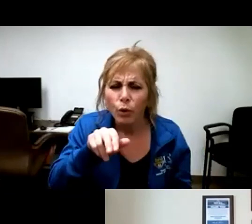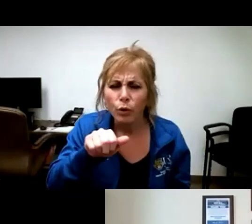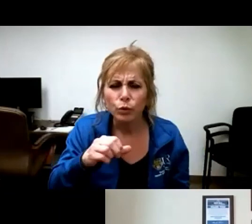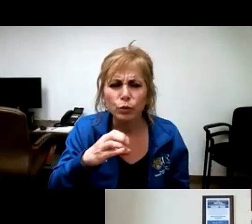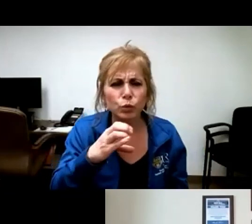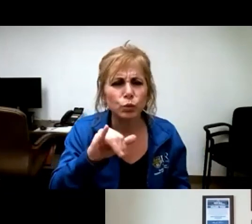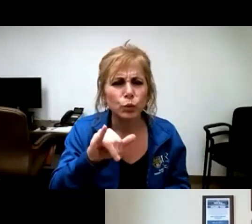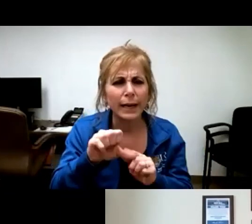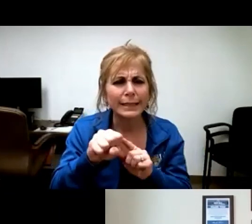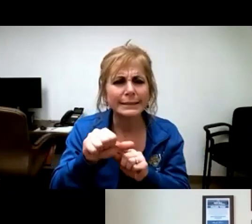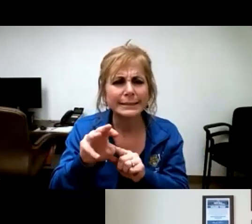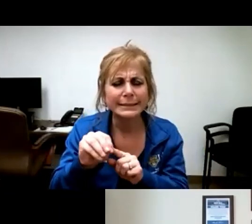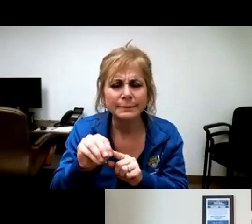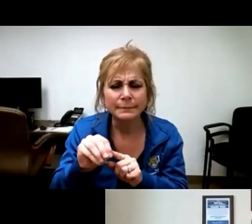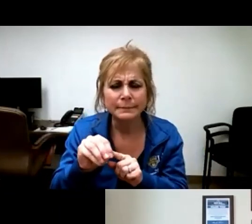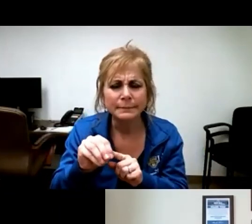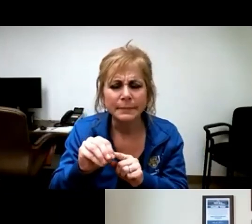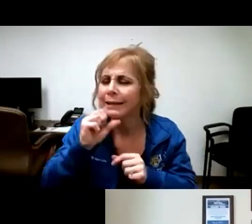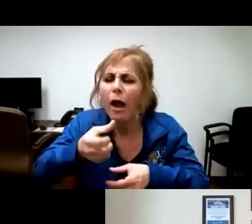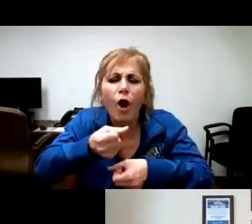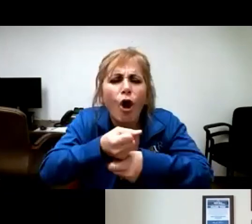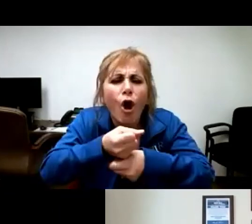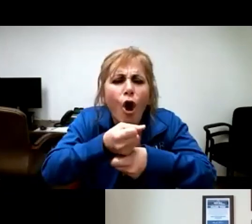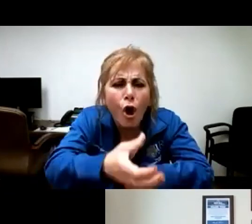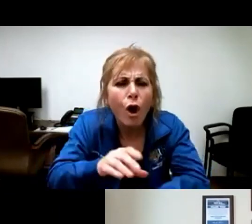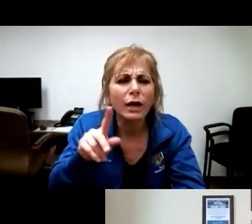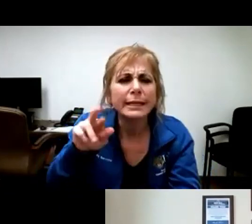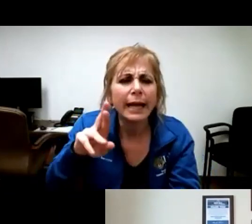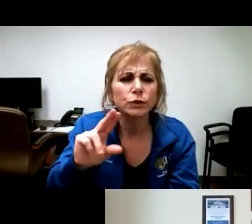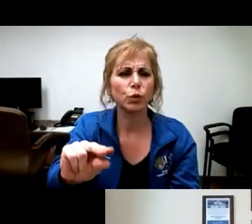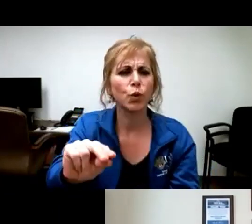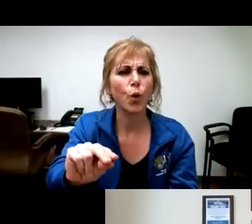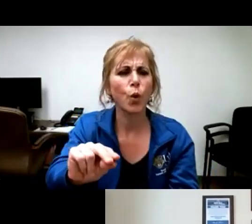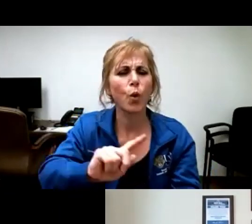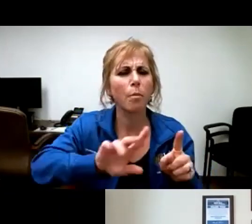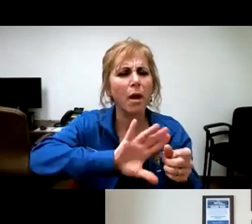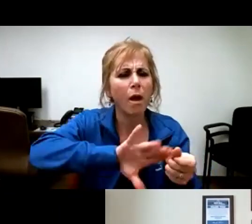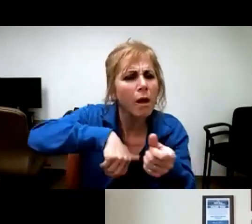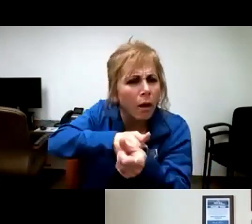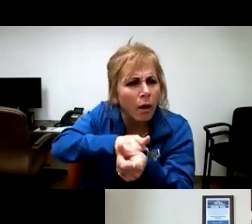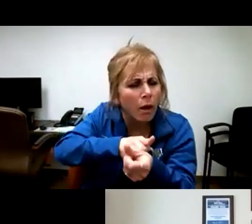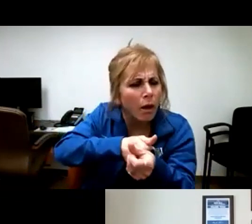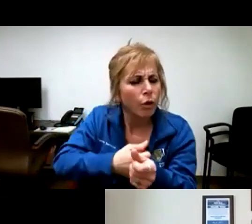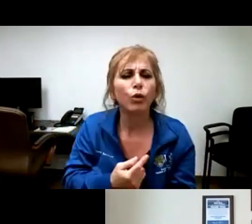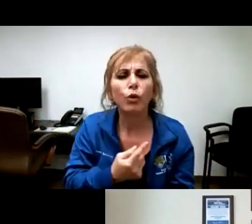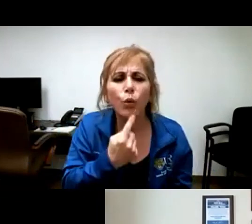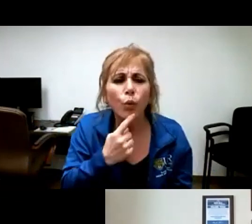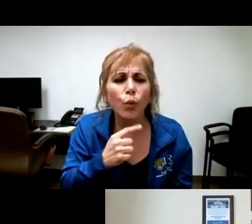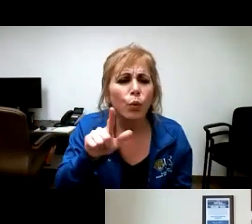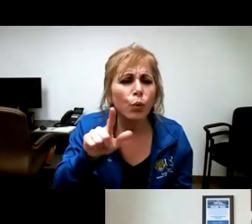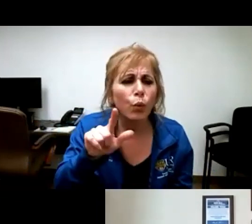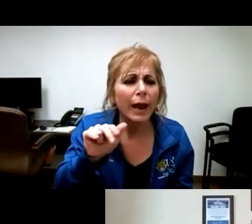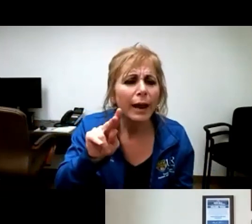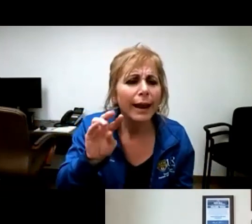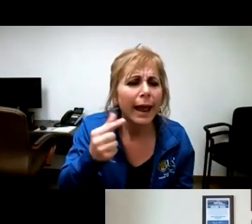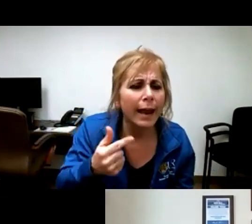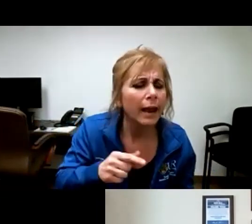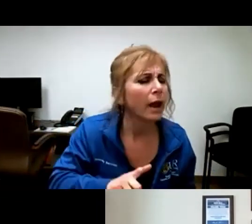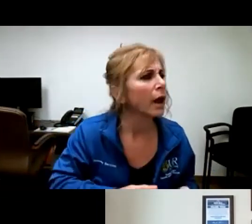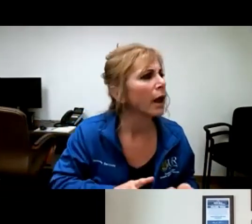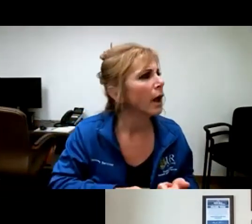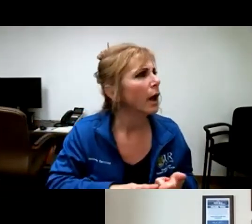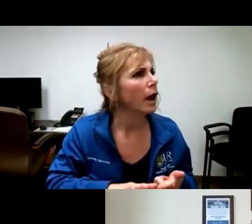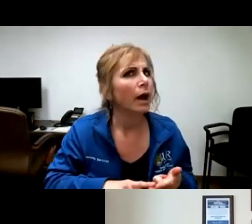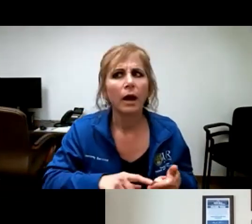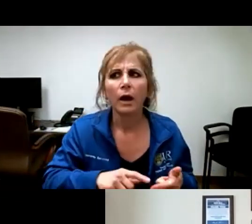think about things like redlining, higher percentage of tobacco vendors in an area, higher exposure to pollutants, less